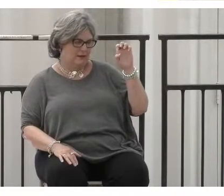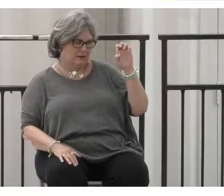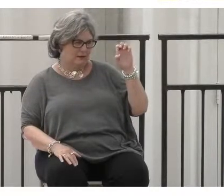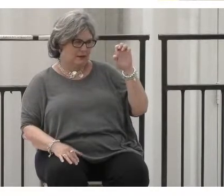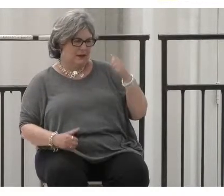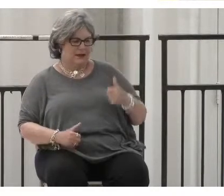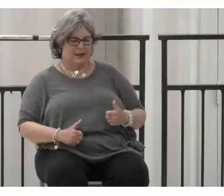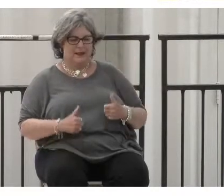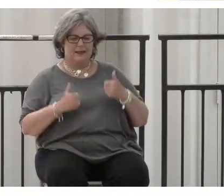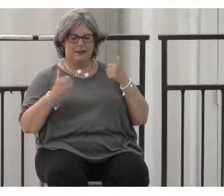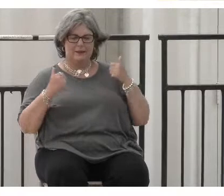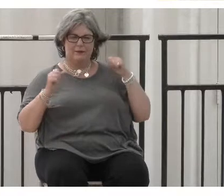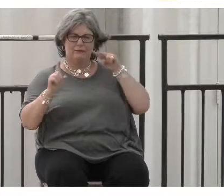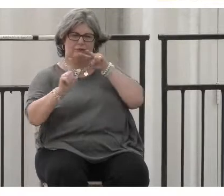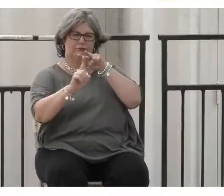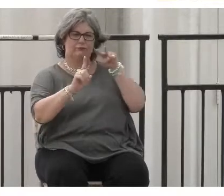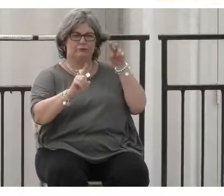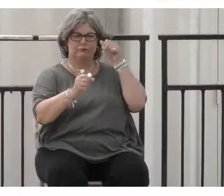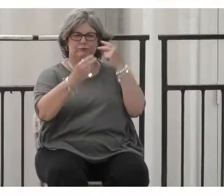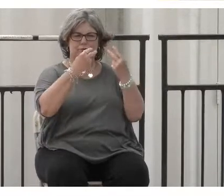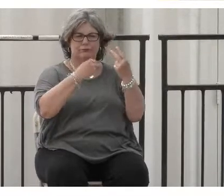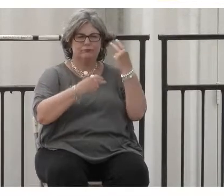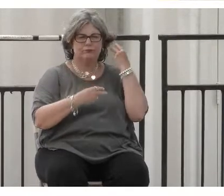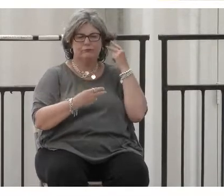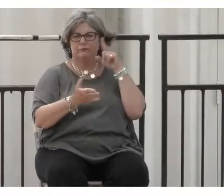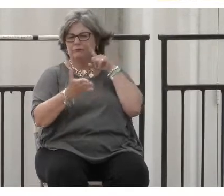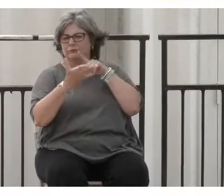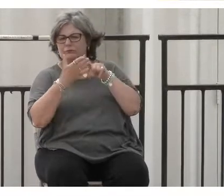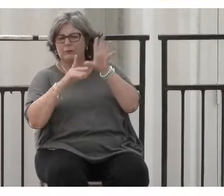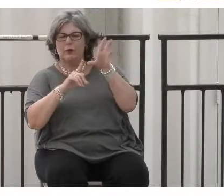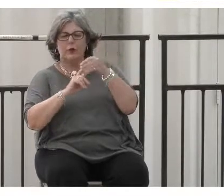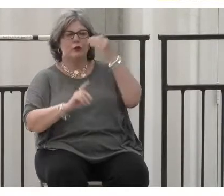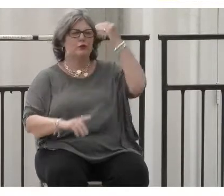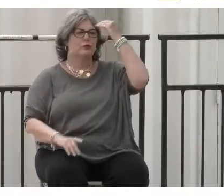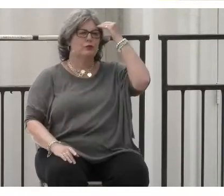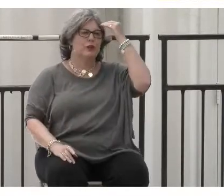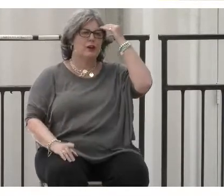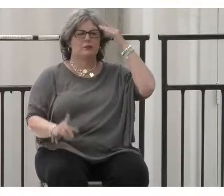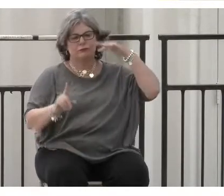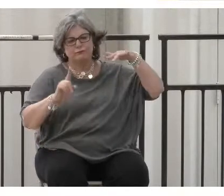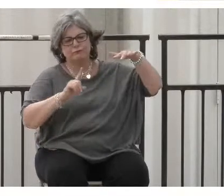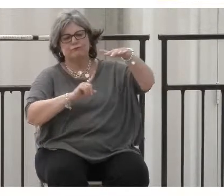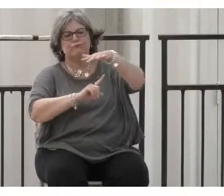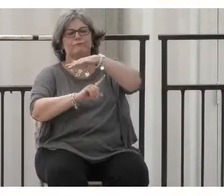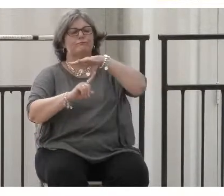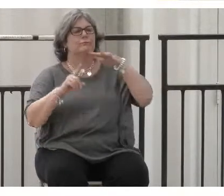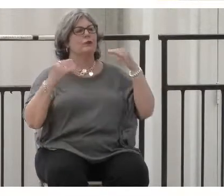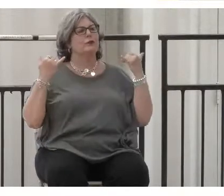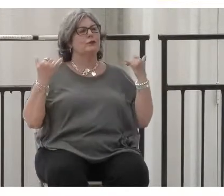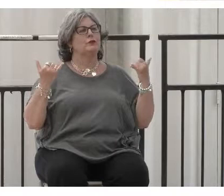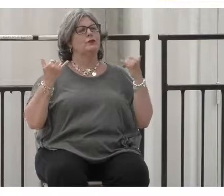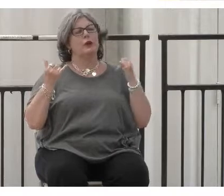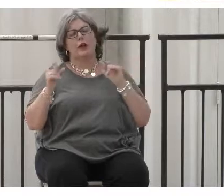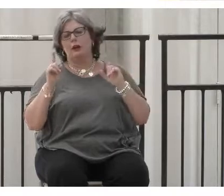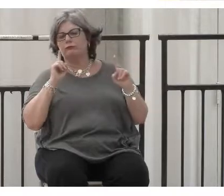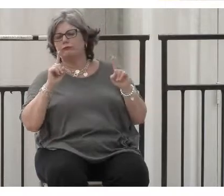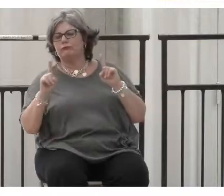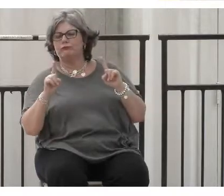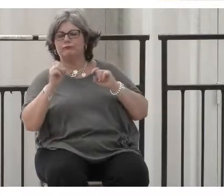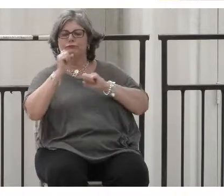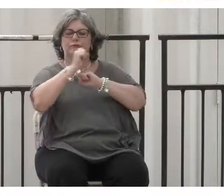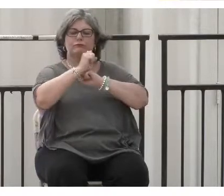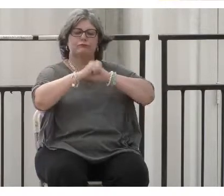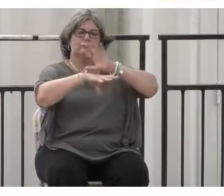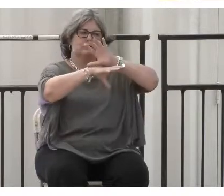Emirates Living Landscape, Living Memory, where we are exploring cultural knowledge and the environment. Today, our conversation,